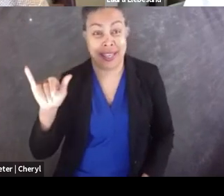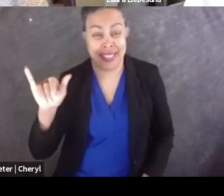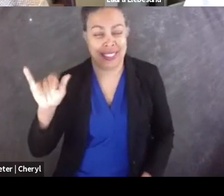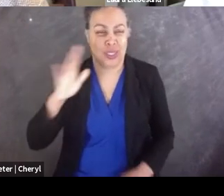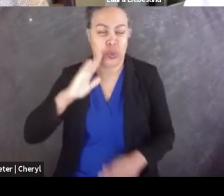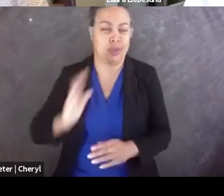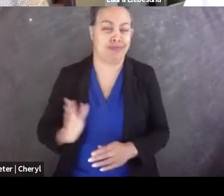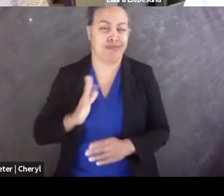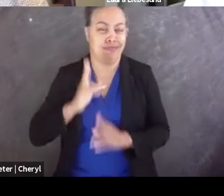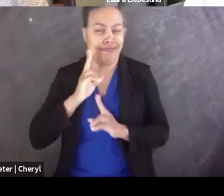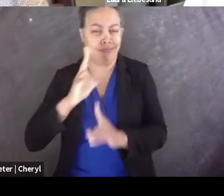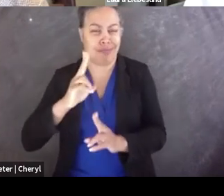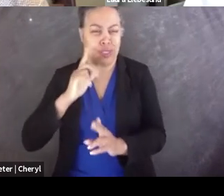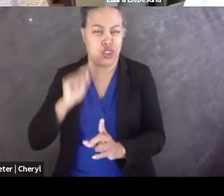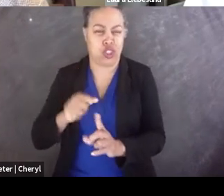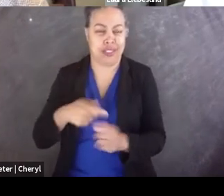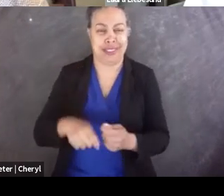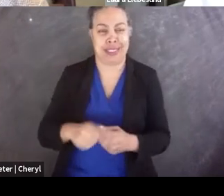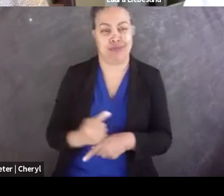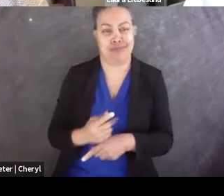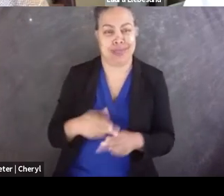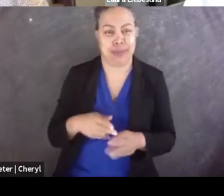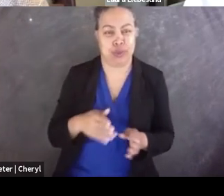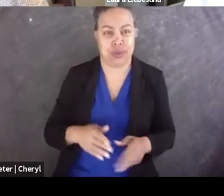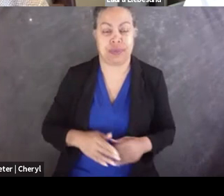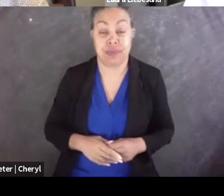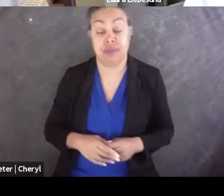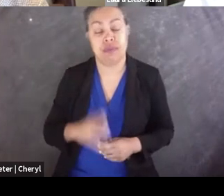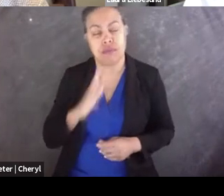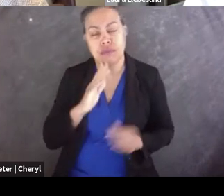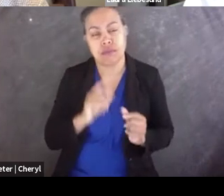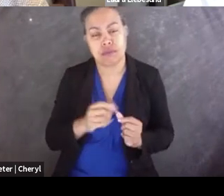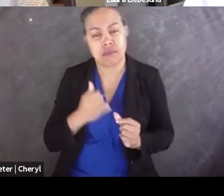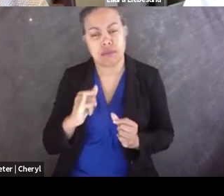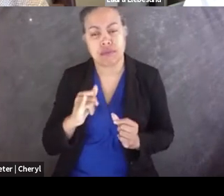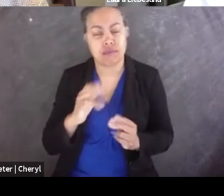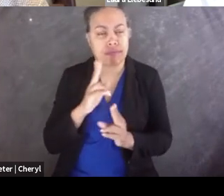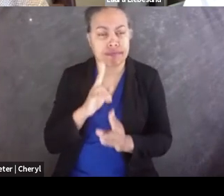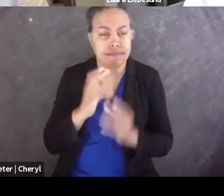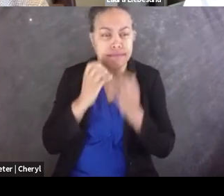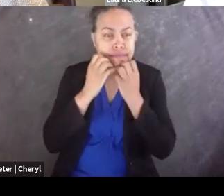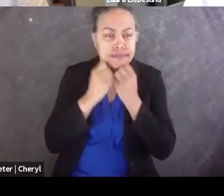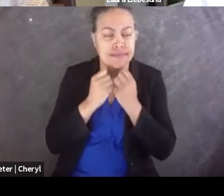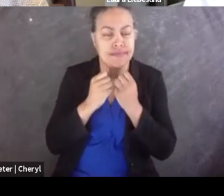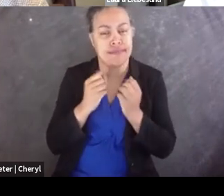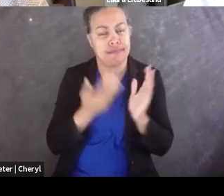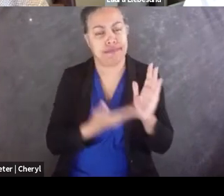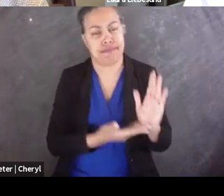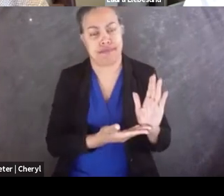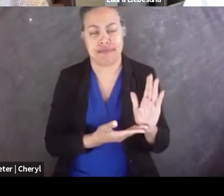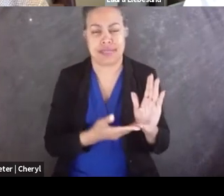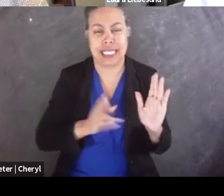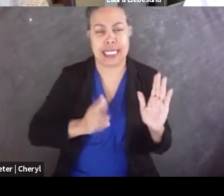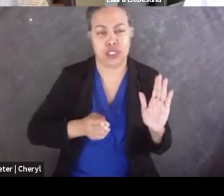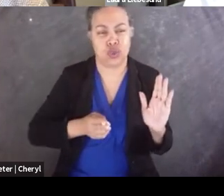Street. We're continuing to rediscover and to bring to the light of day some of the wonderful history